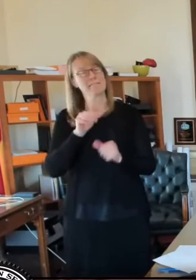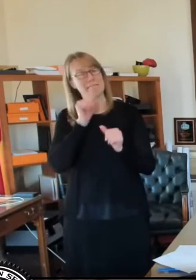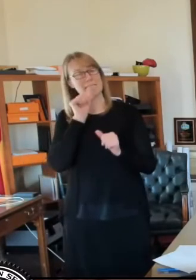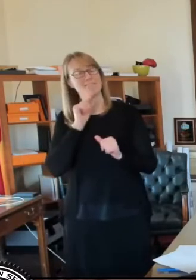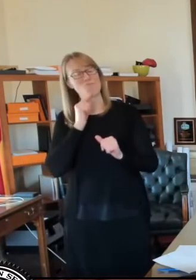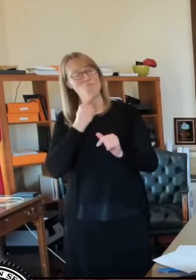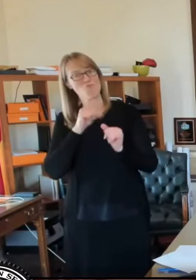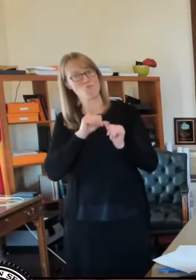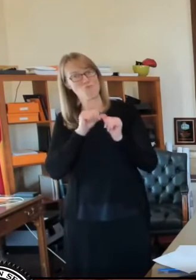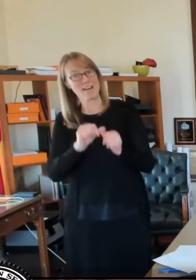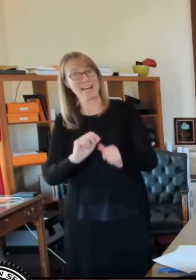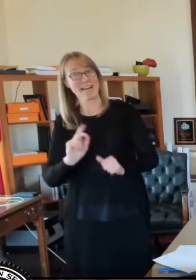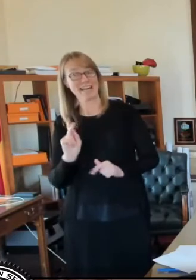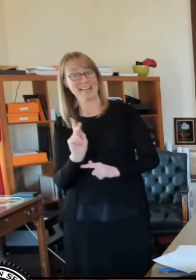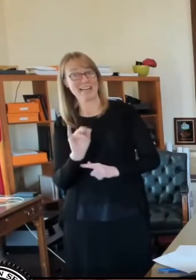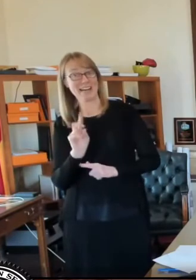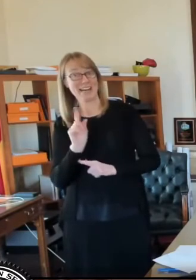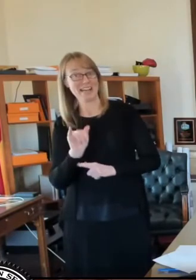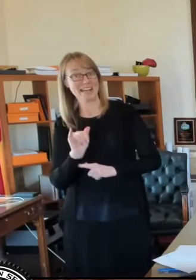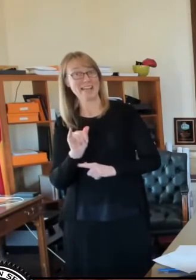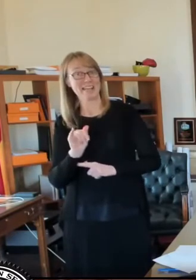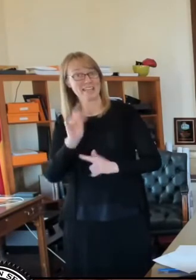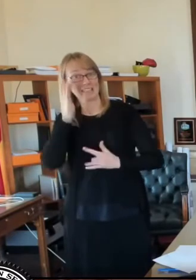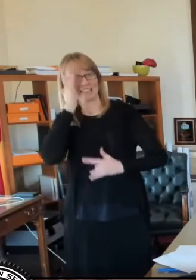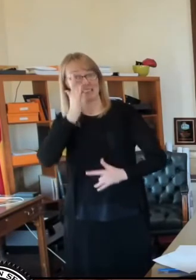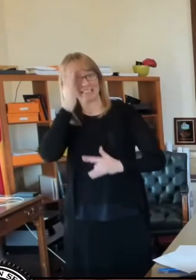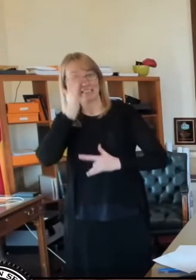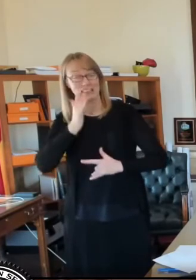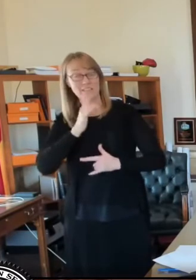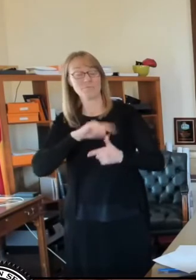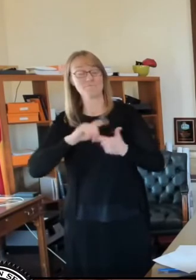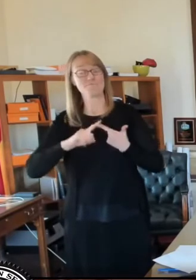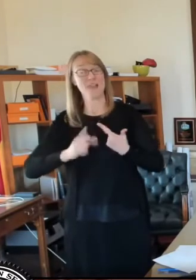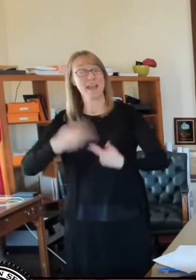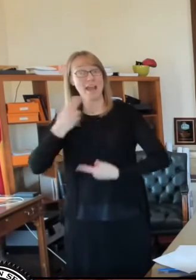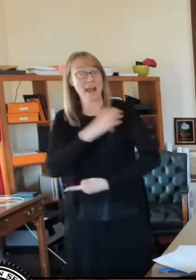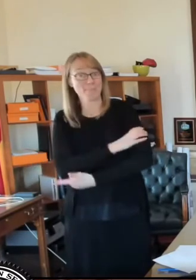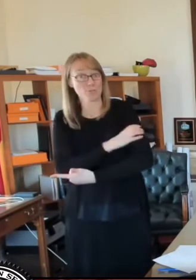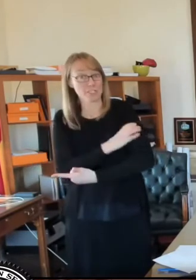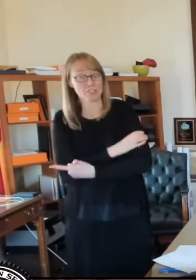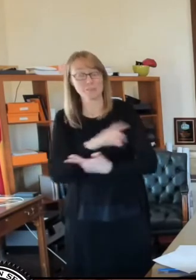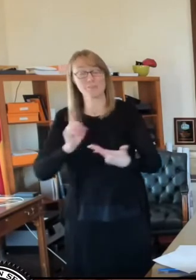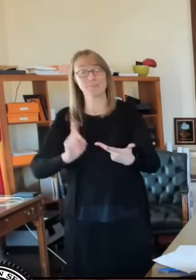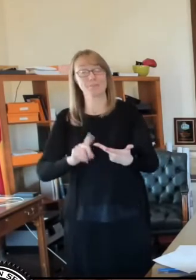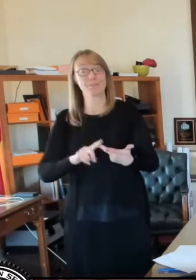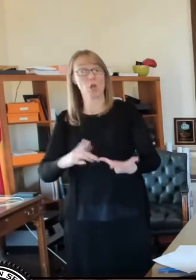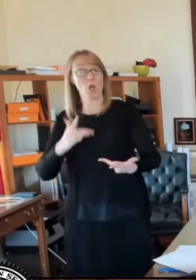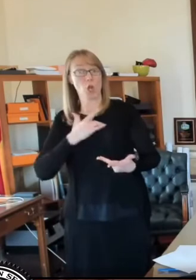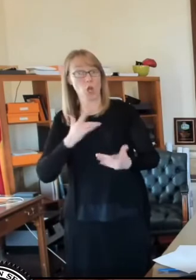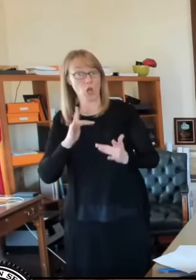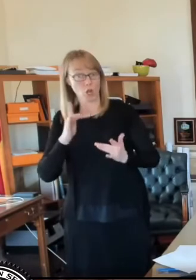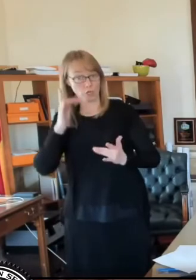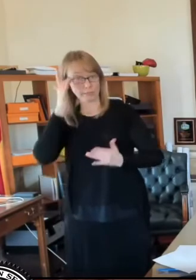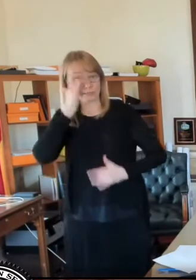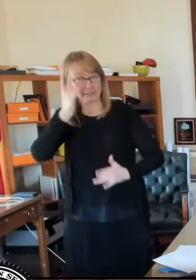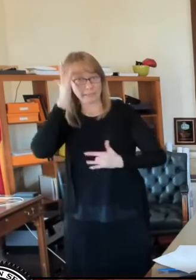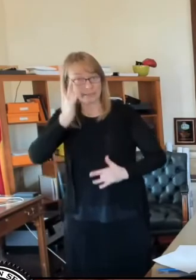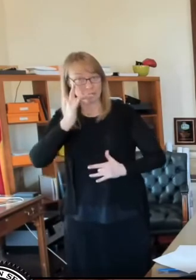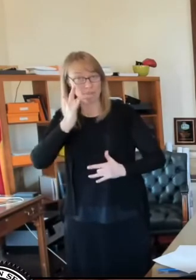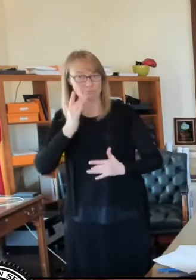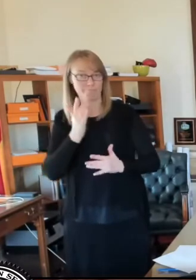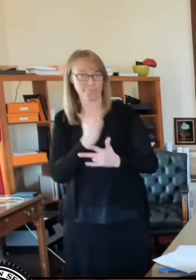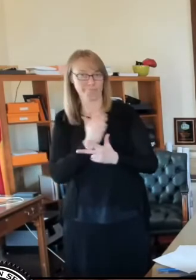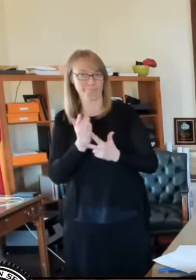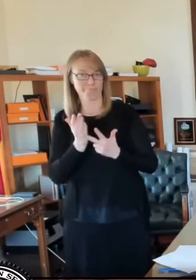diabetes, hypertension, heart disease, all those folks are in high-risk populations. And so that is the phase one of the